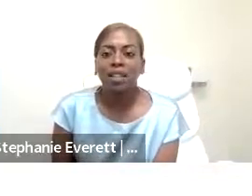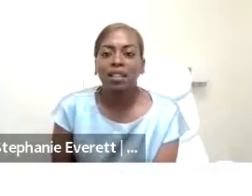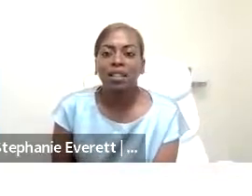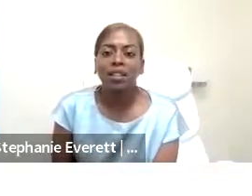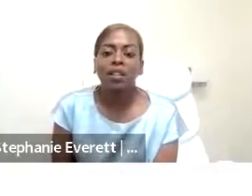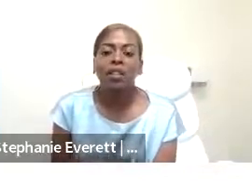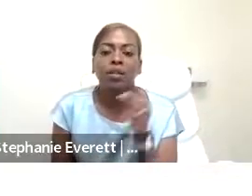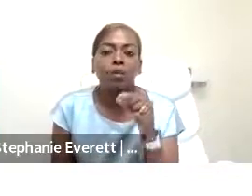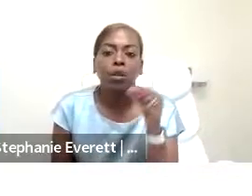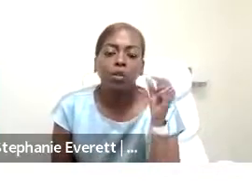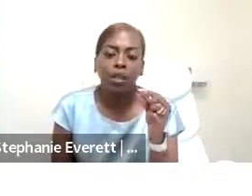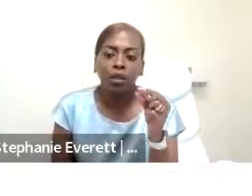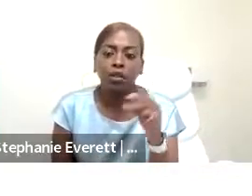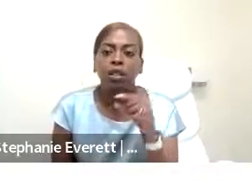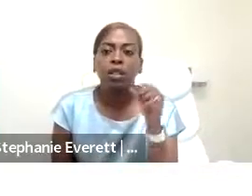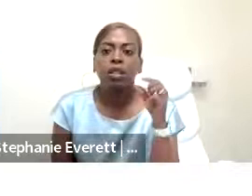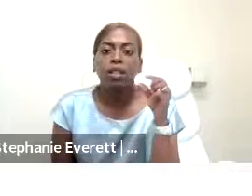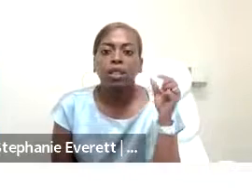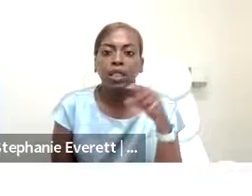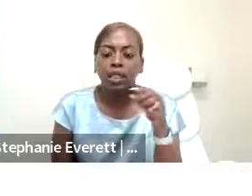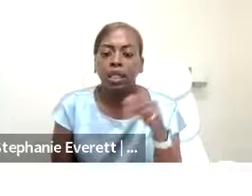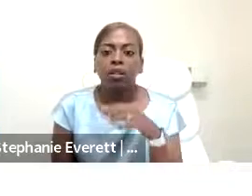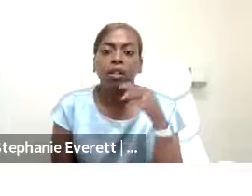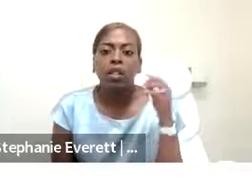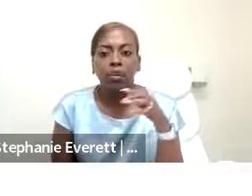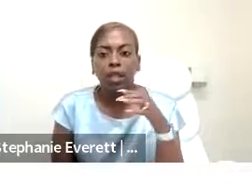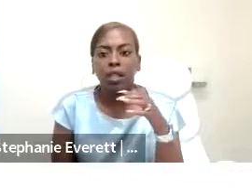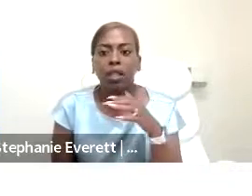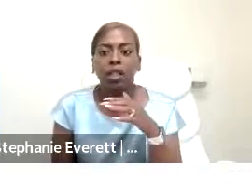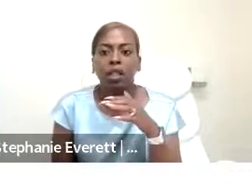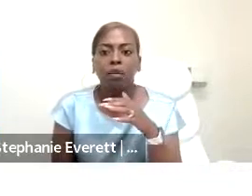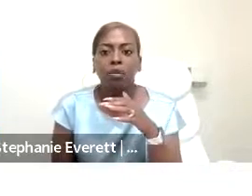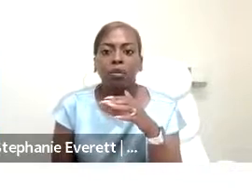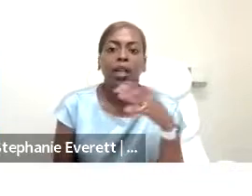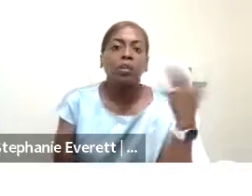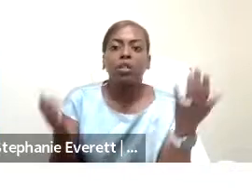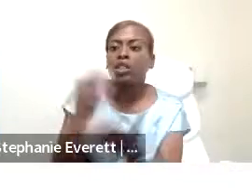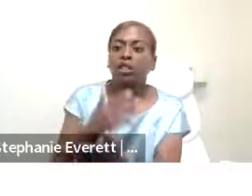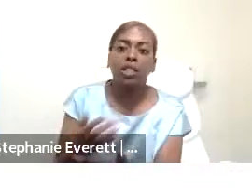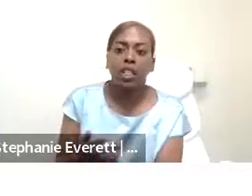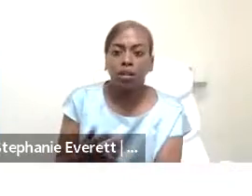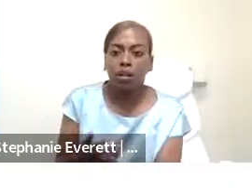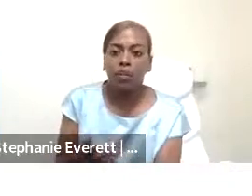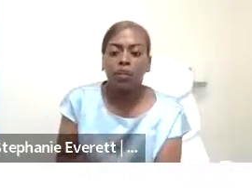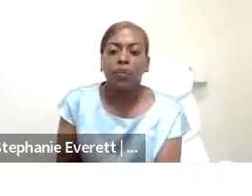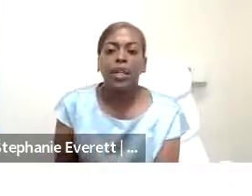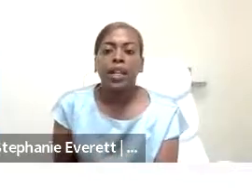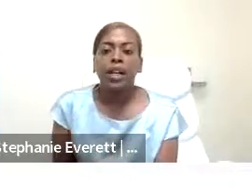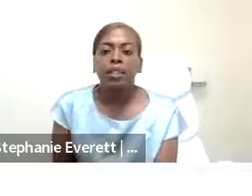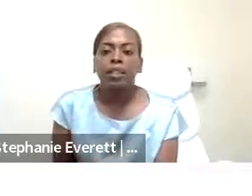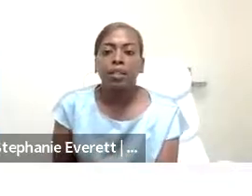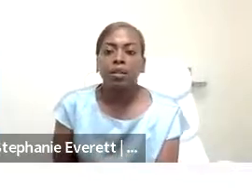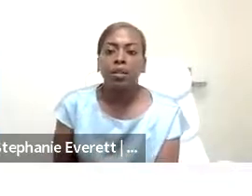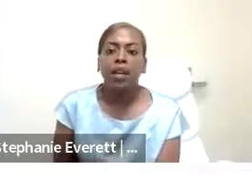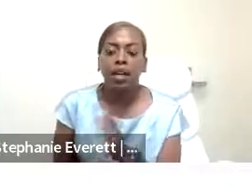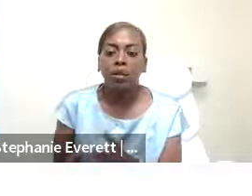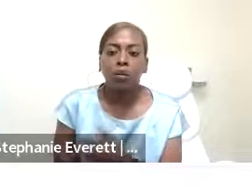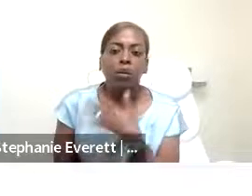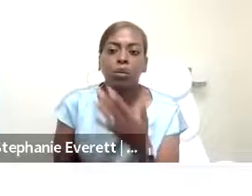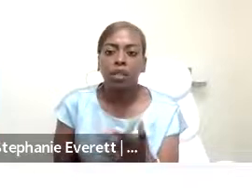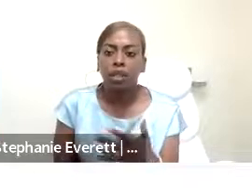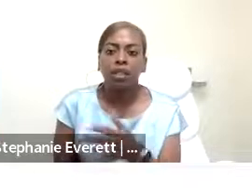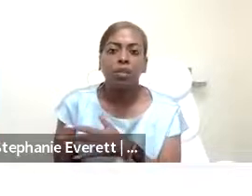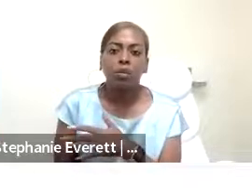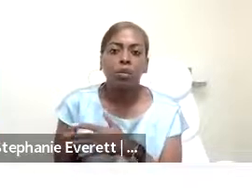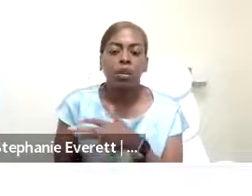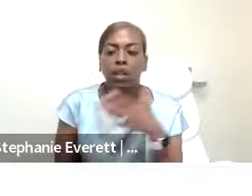believe that, you know, even the most minute detail can be a game changer in the outcome. And so for that, we